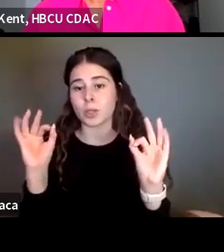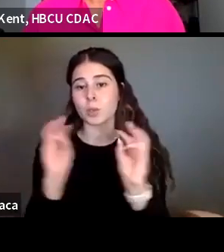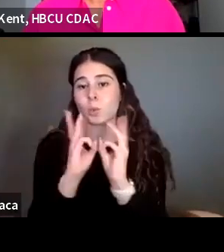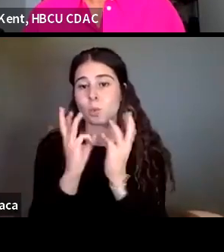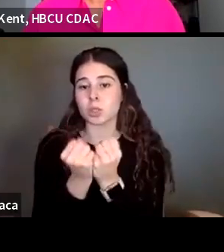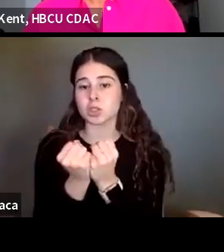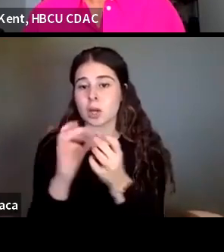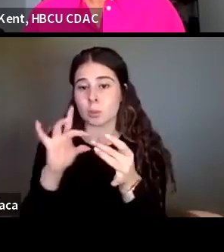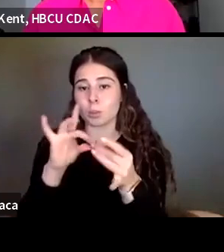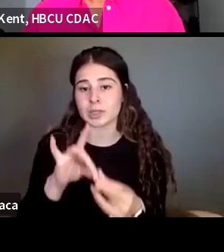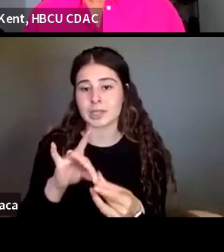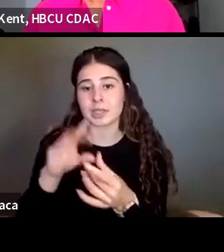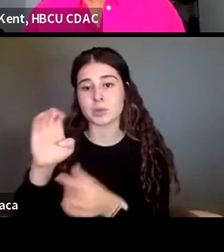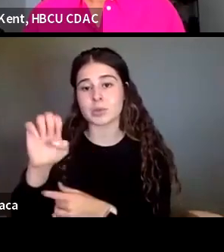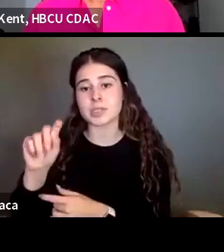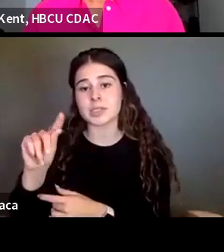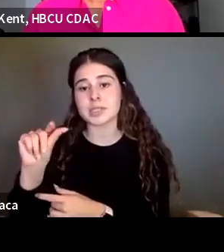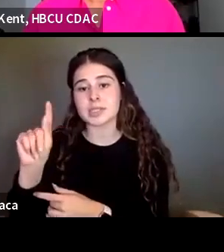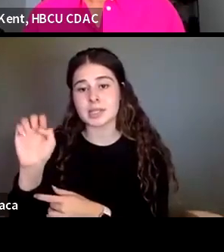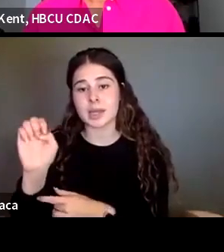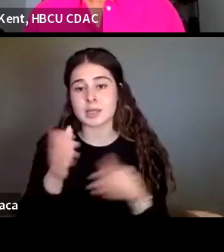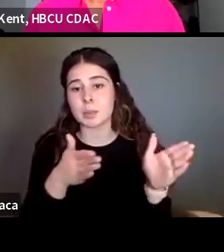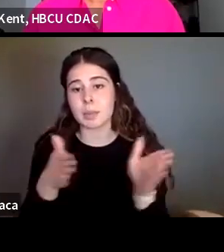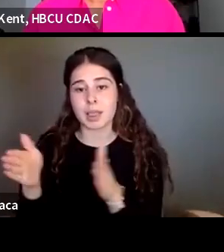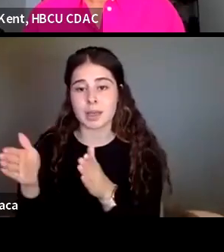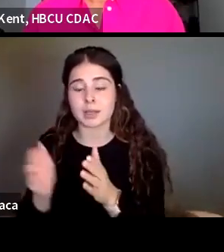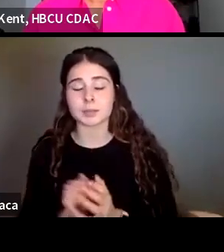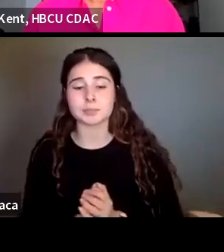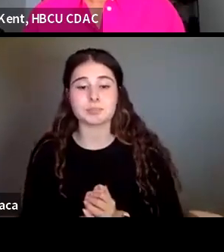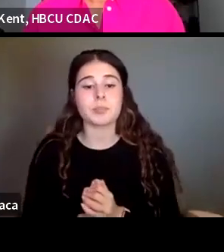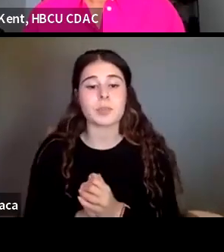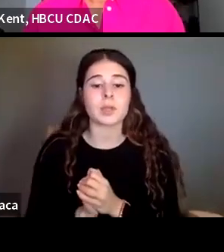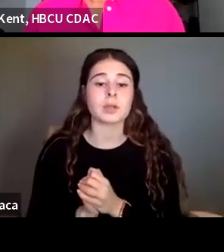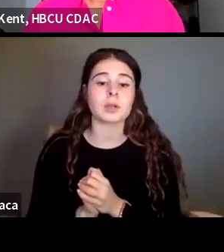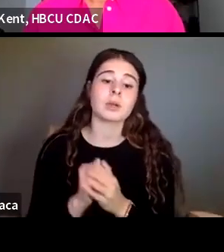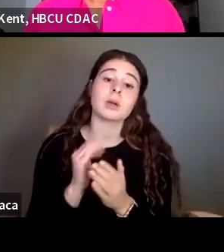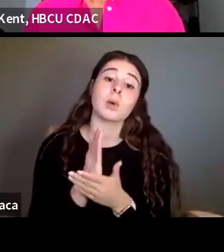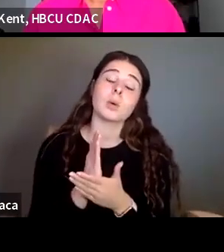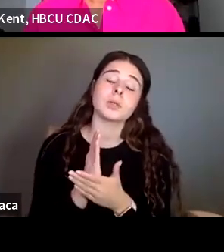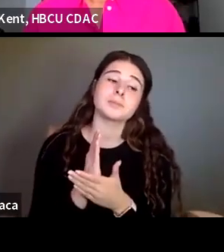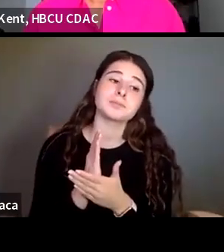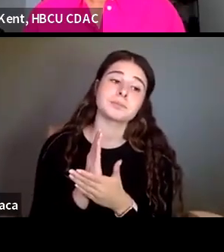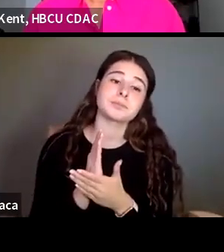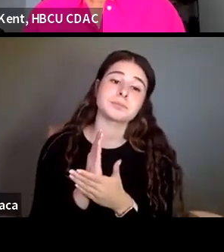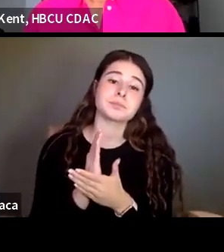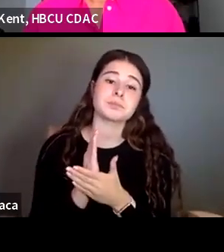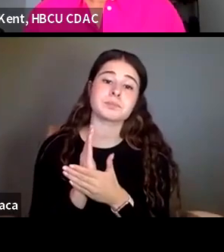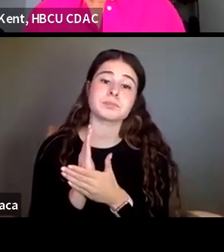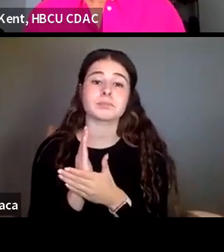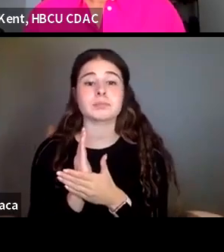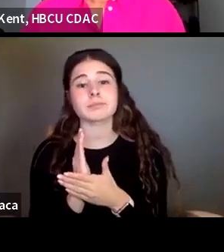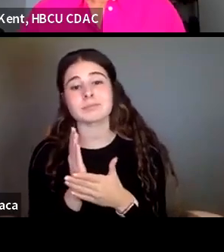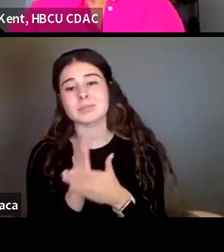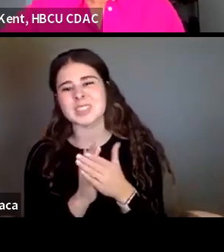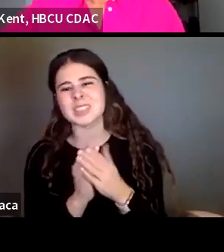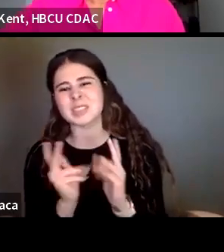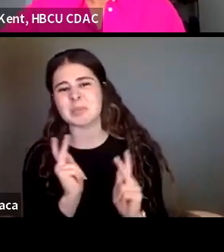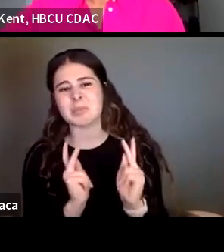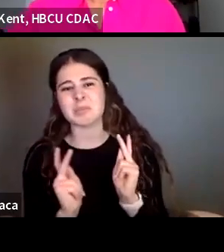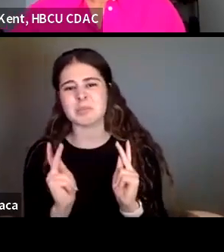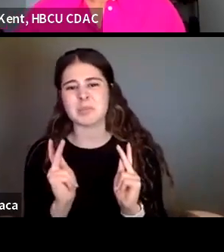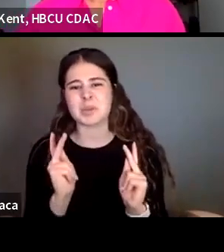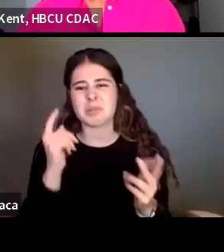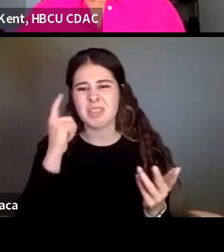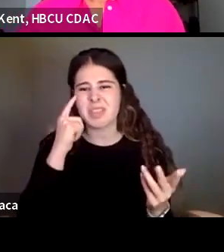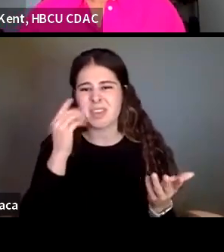planning, giving folks the basics. Now, folks might not be, you're saying, well, how is this going to work? People are excited about getting their